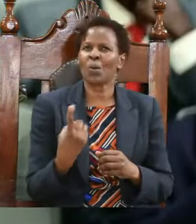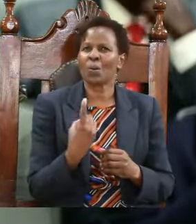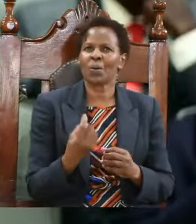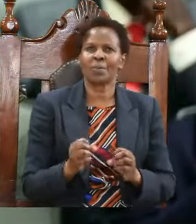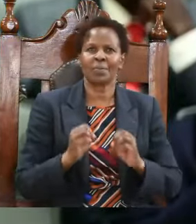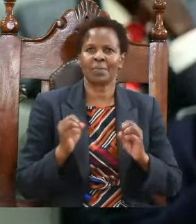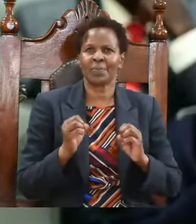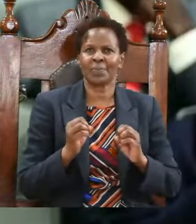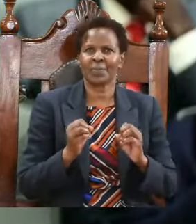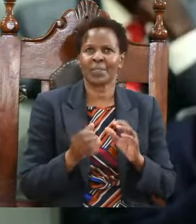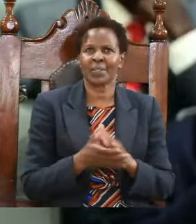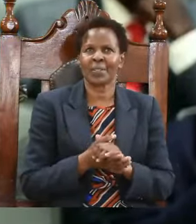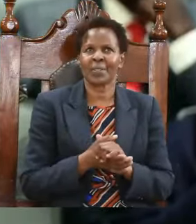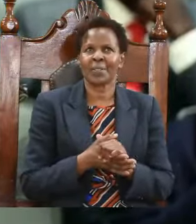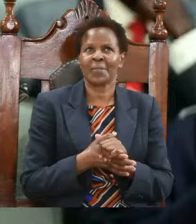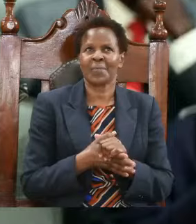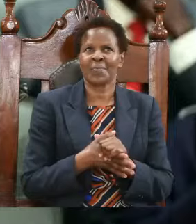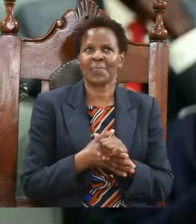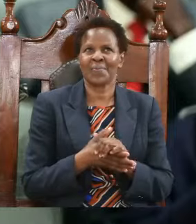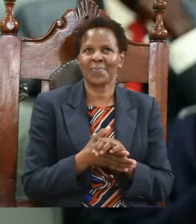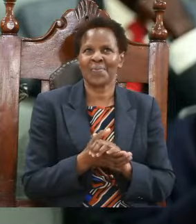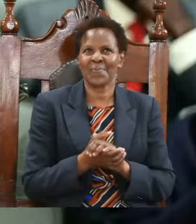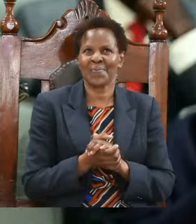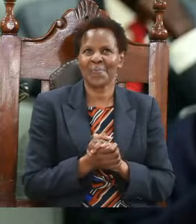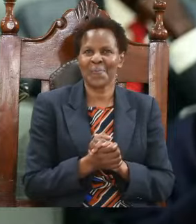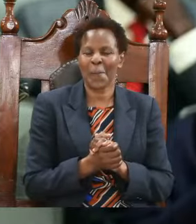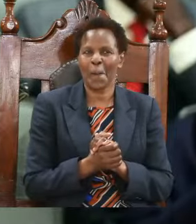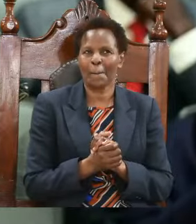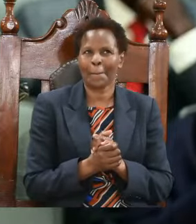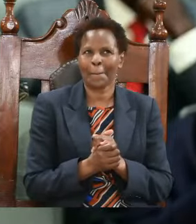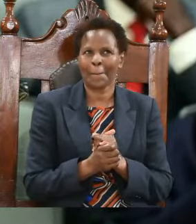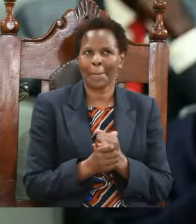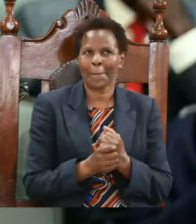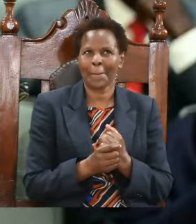Na bwana keni kameme yako unanipea, unanikata.